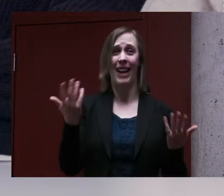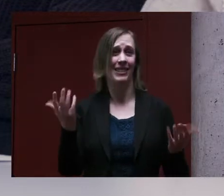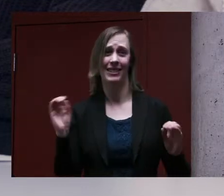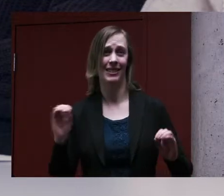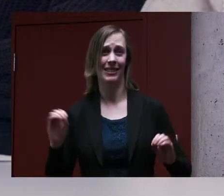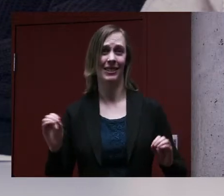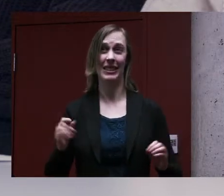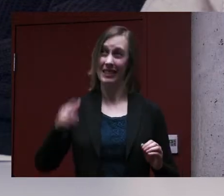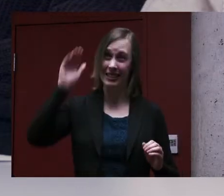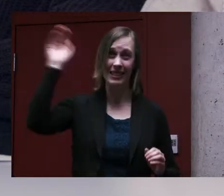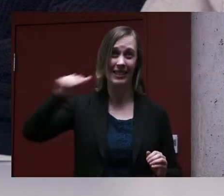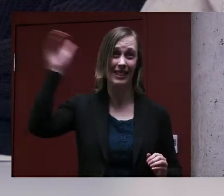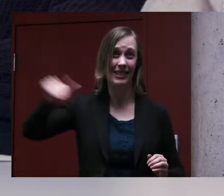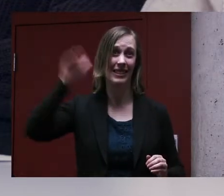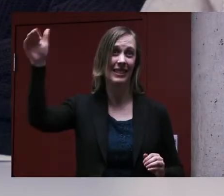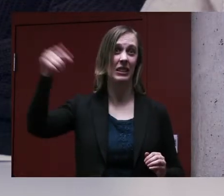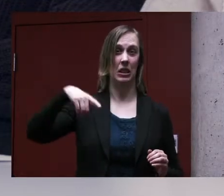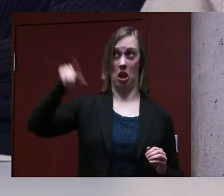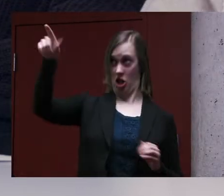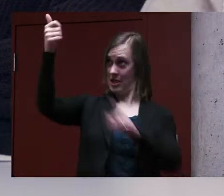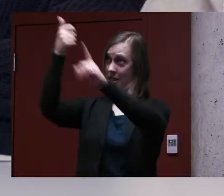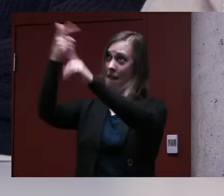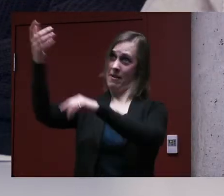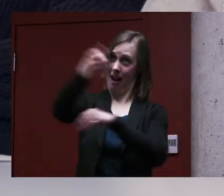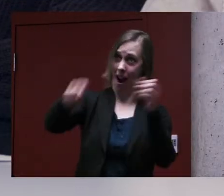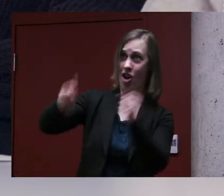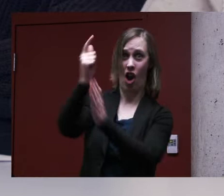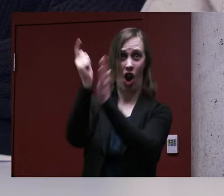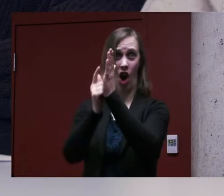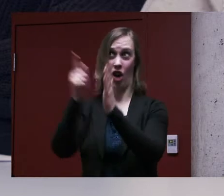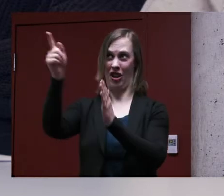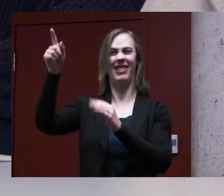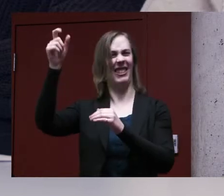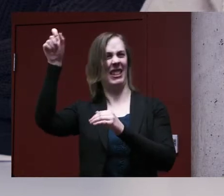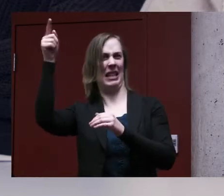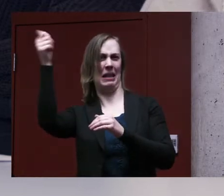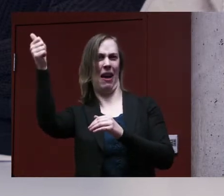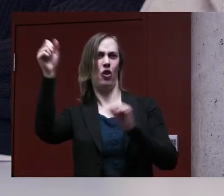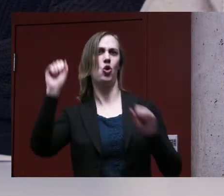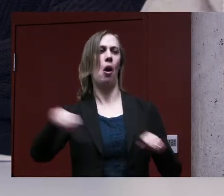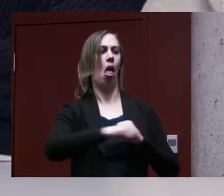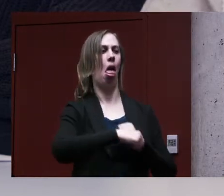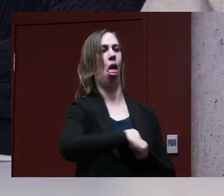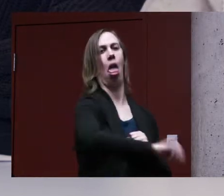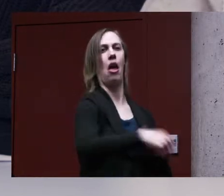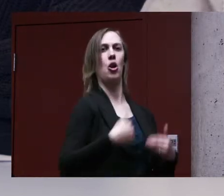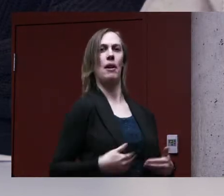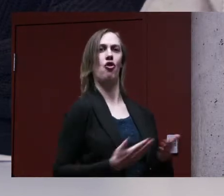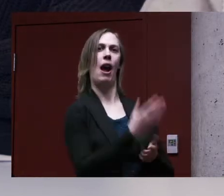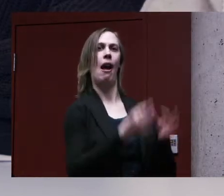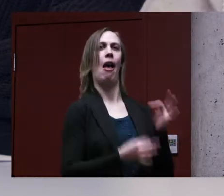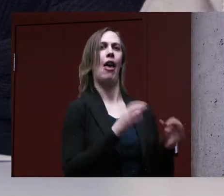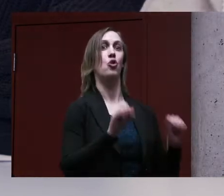to fight, pay for lawyers and litigate this thing. They can stretch this human rights complaint out for years longer. We